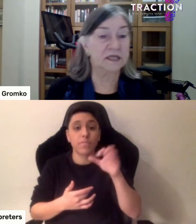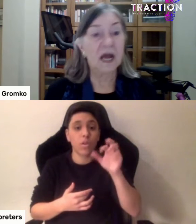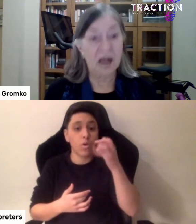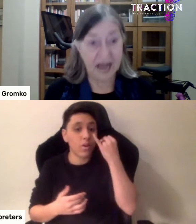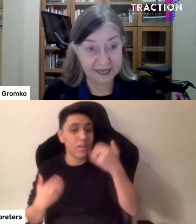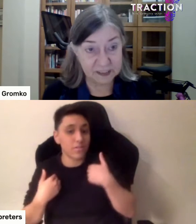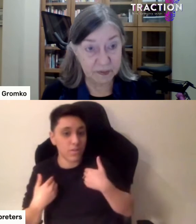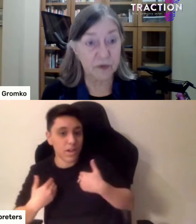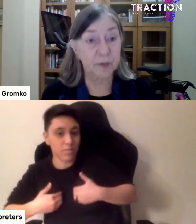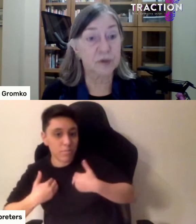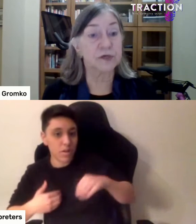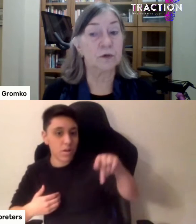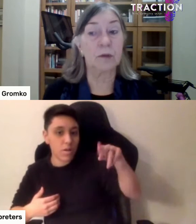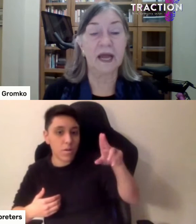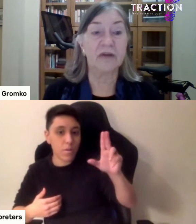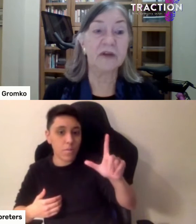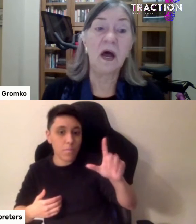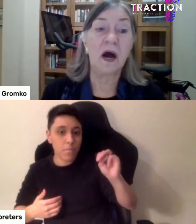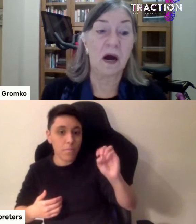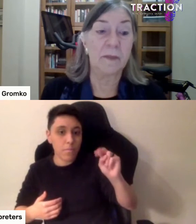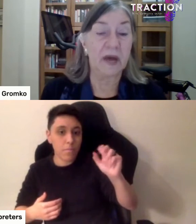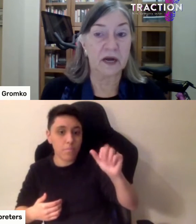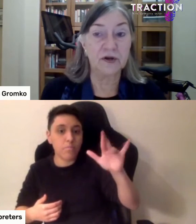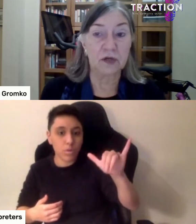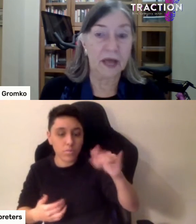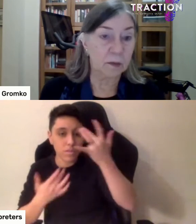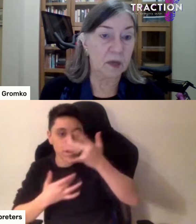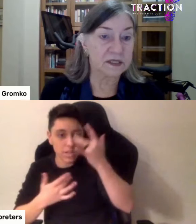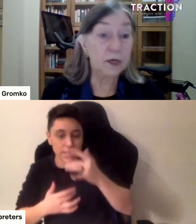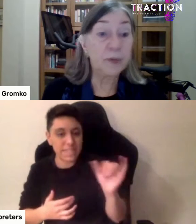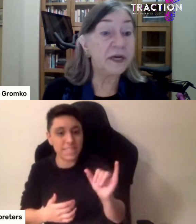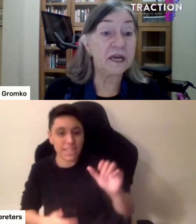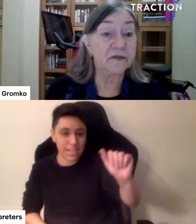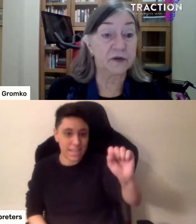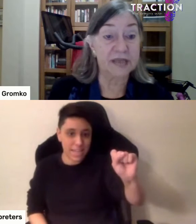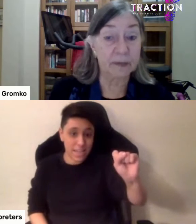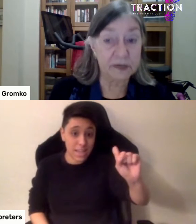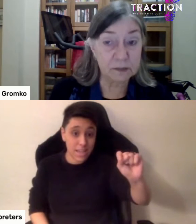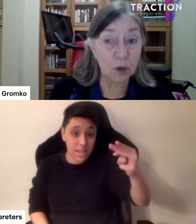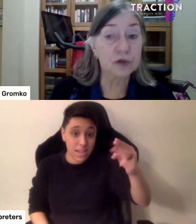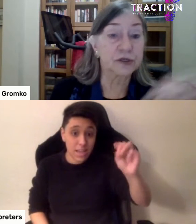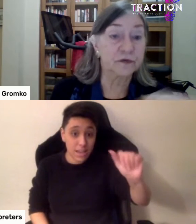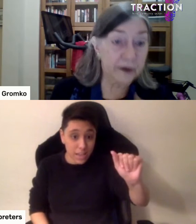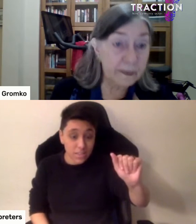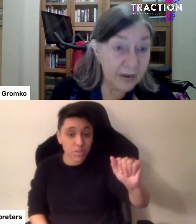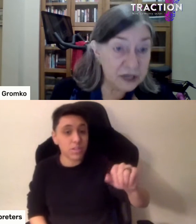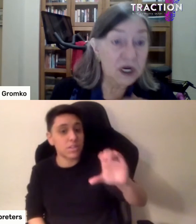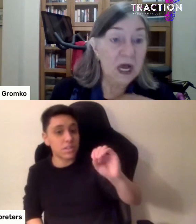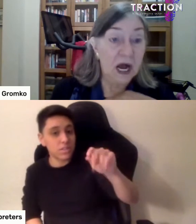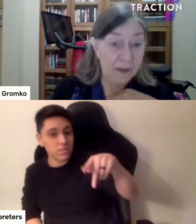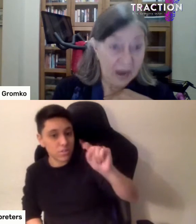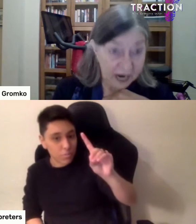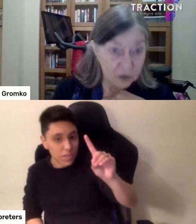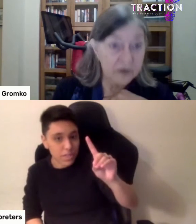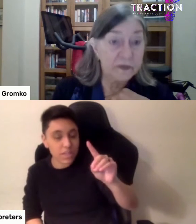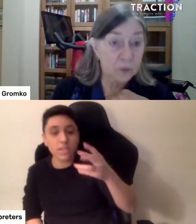person who has asthma or the person who might have an underlying COPD, for example. Smokers are very much higher in their